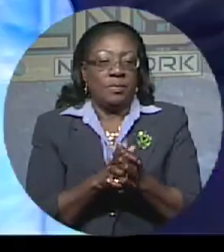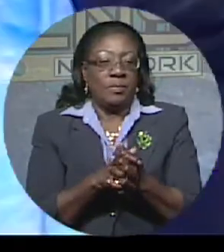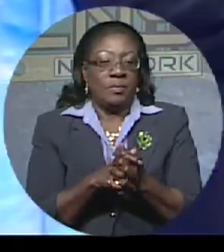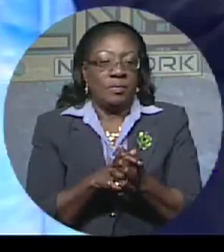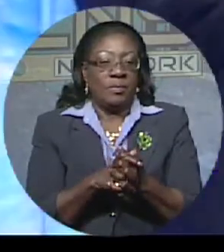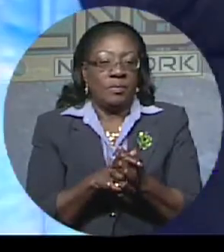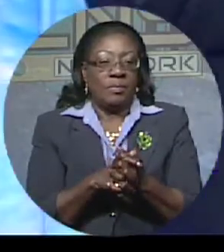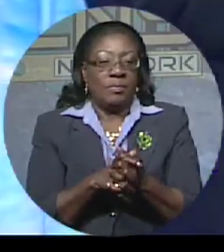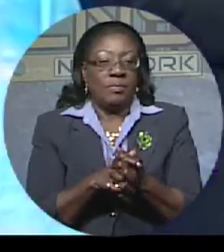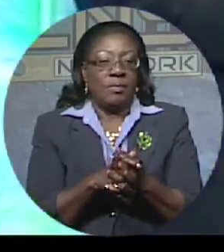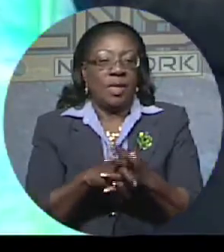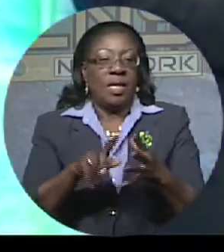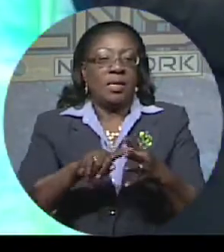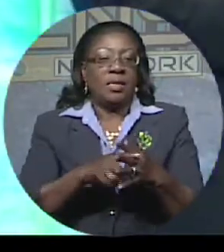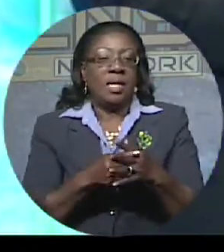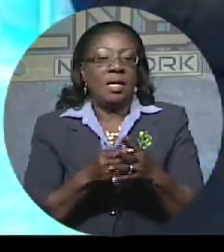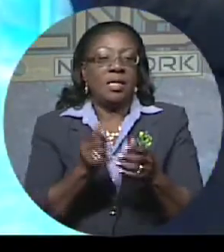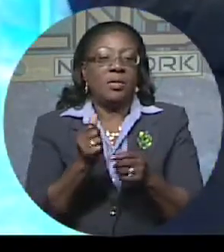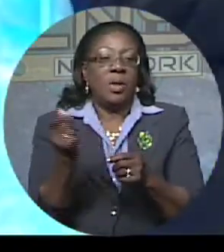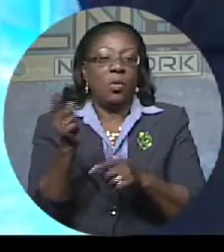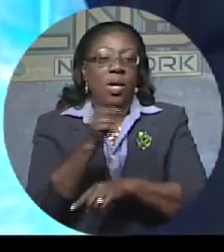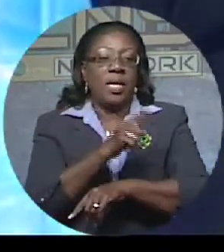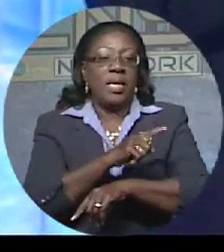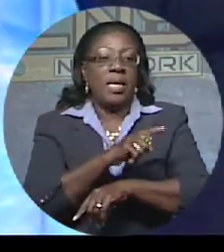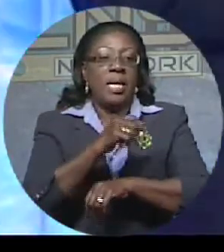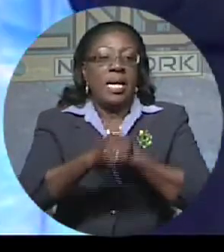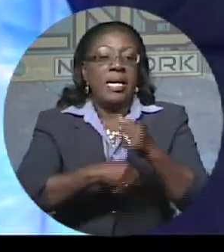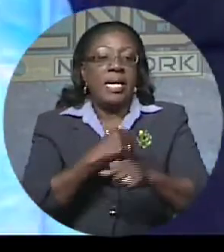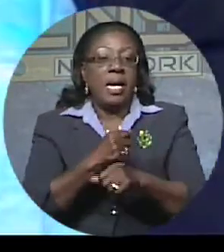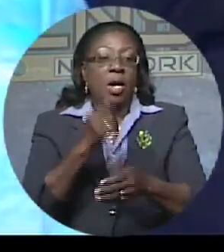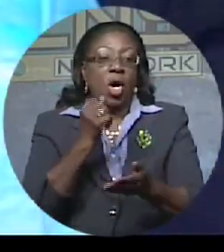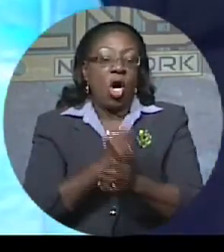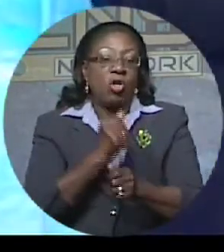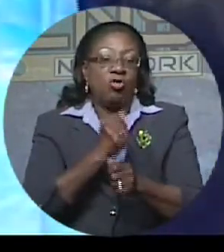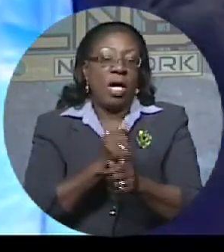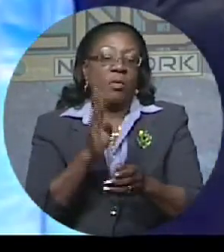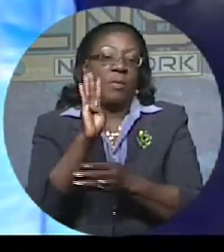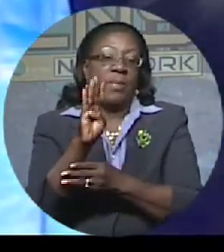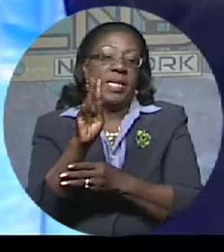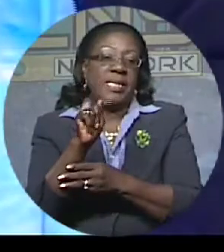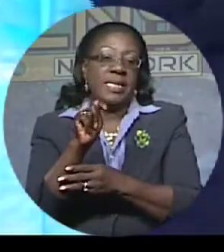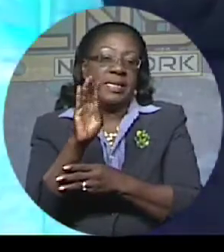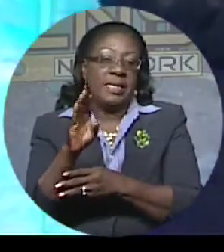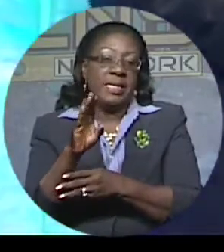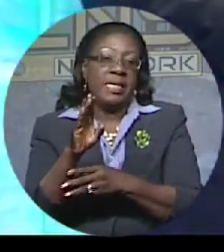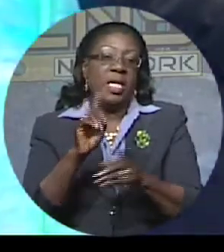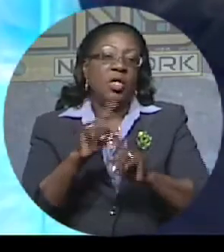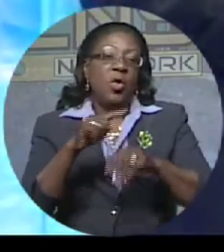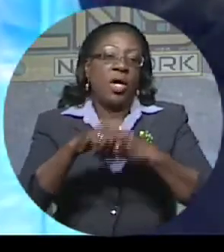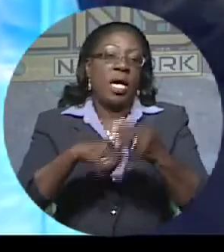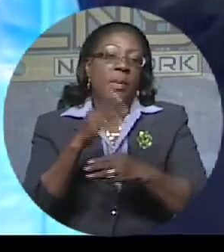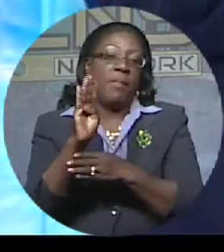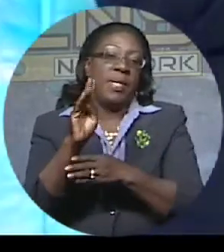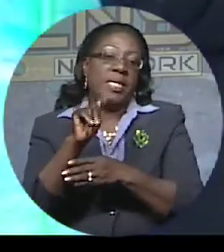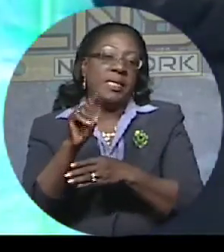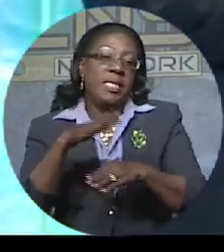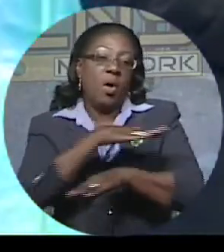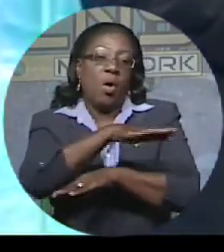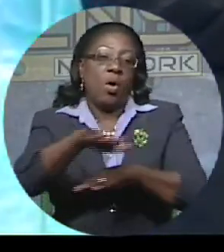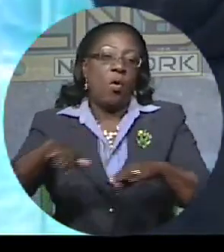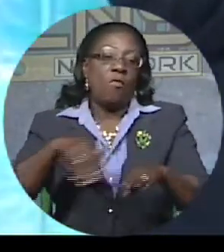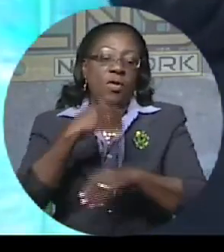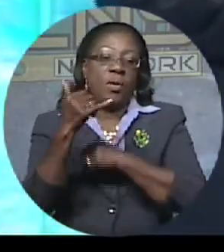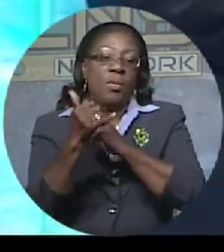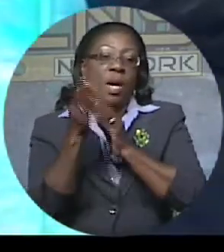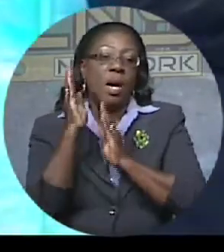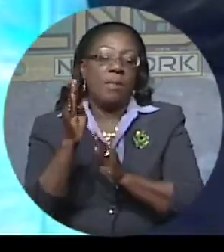will be receiving? Well, the stars get a one-year contract with BTC. They get the opportunity to have their faces all over the Bahamas. They get a chance to be groomed and modeled. They're going to get all sorts